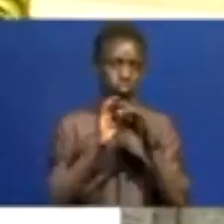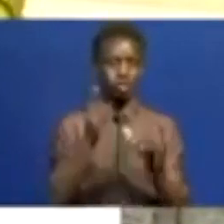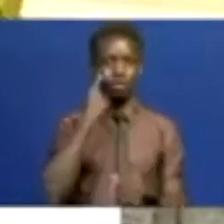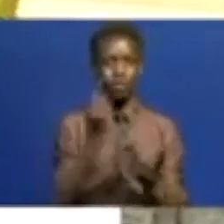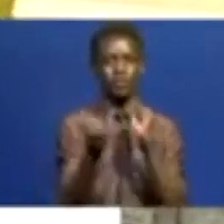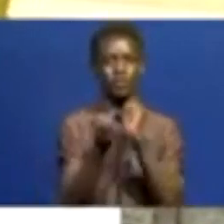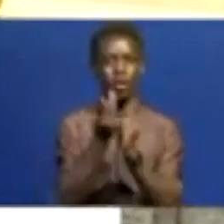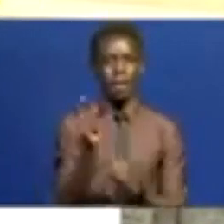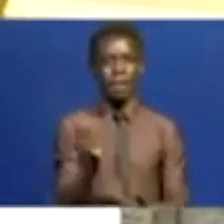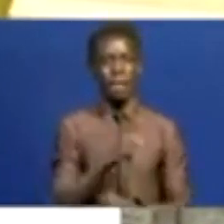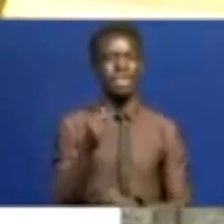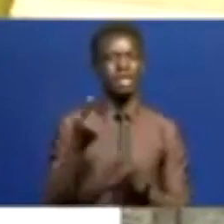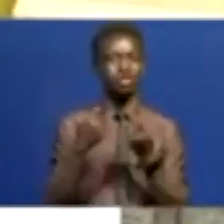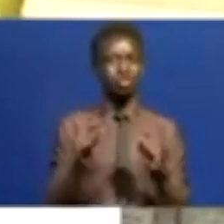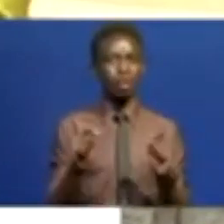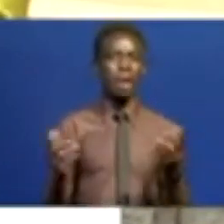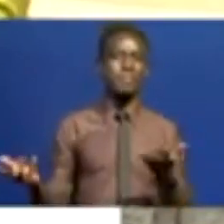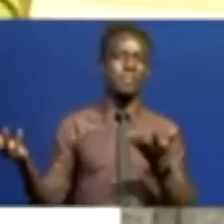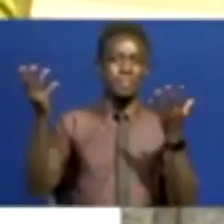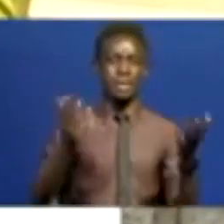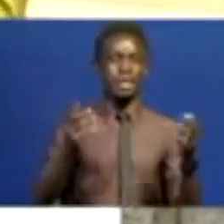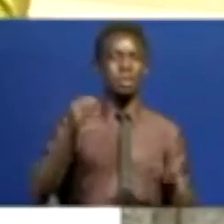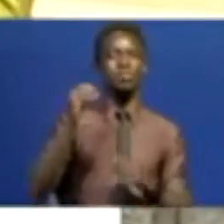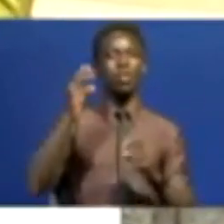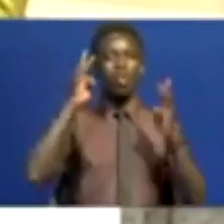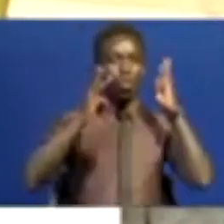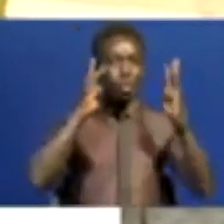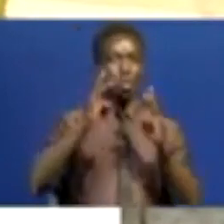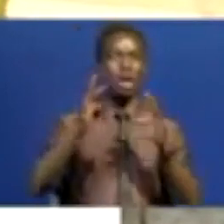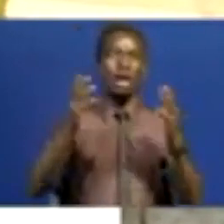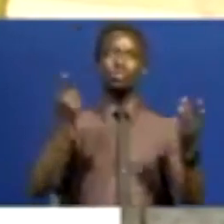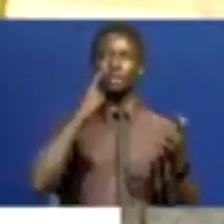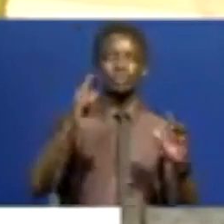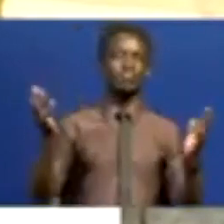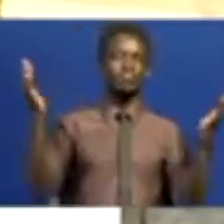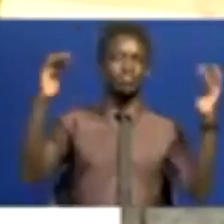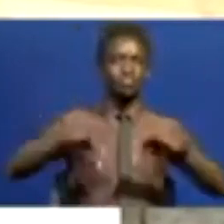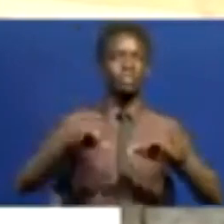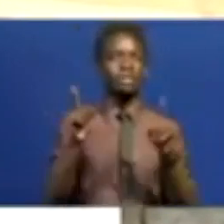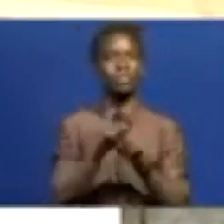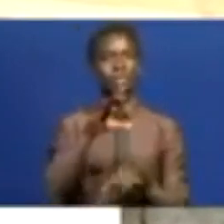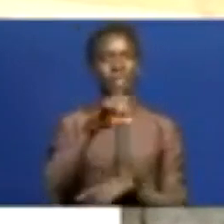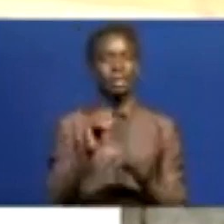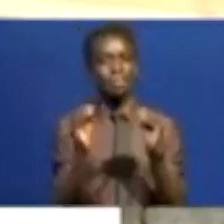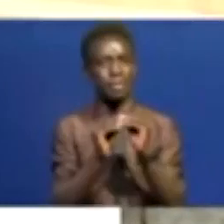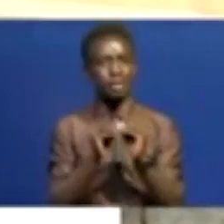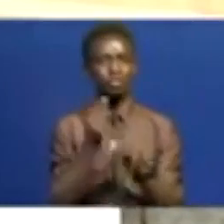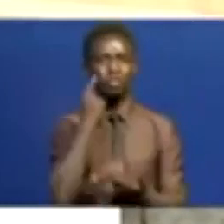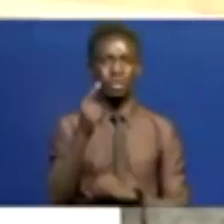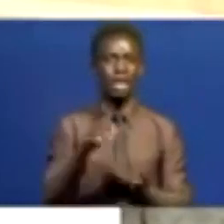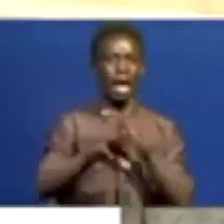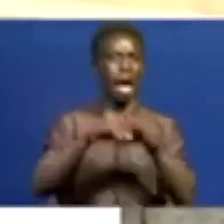try and bring warring factions politically together, and also we have seen him even hold cabinet meetings outside the